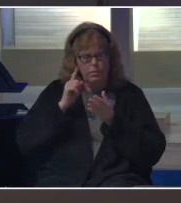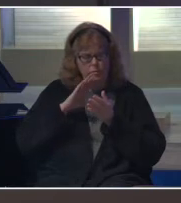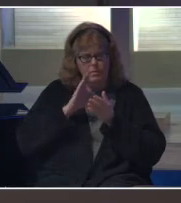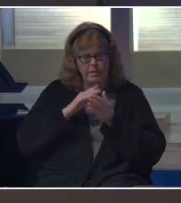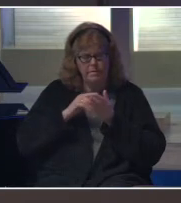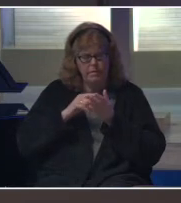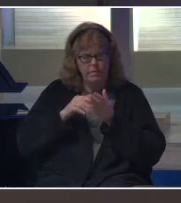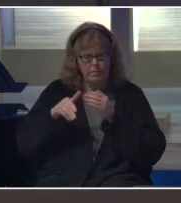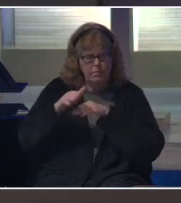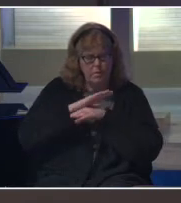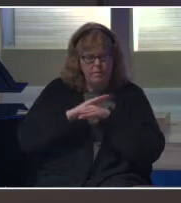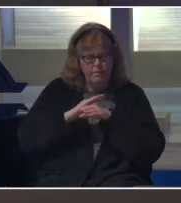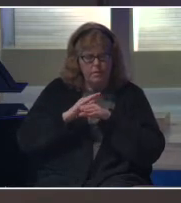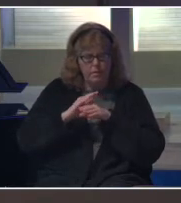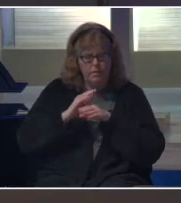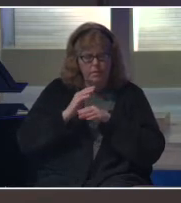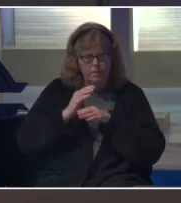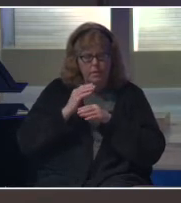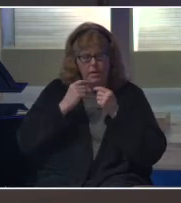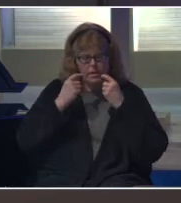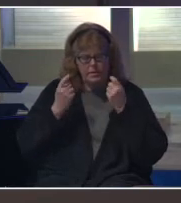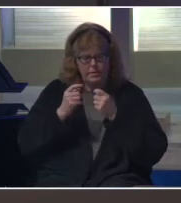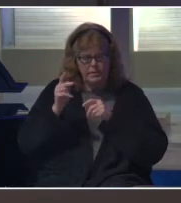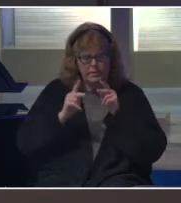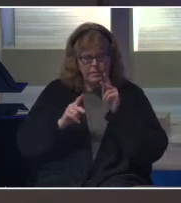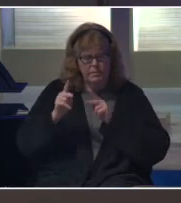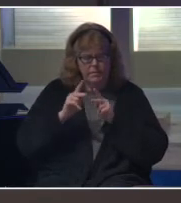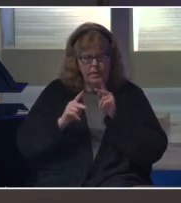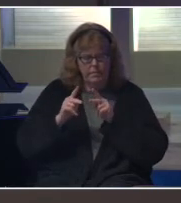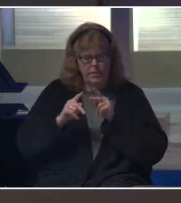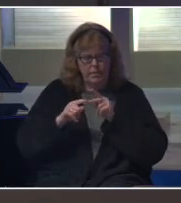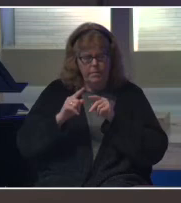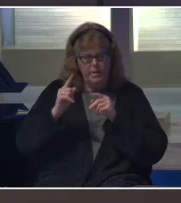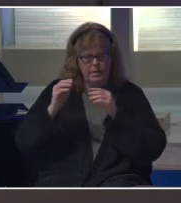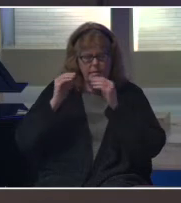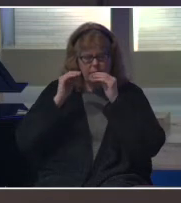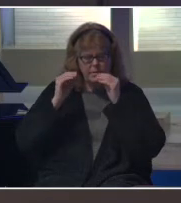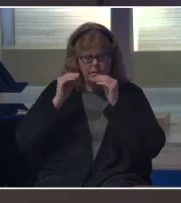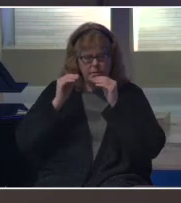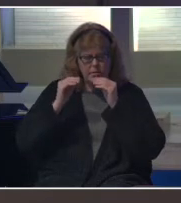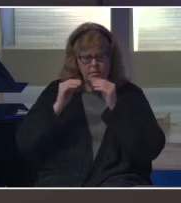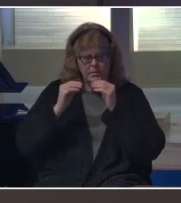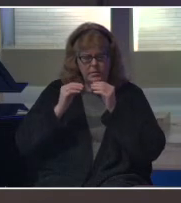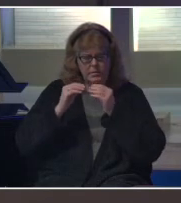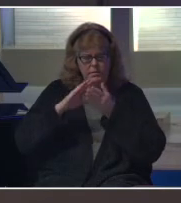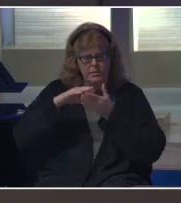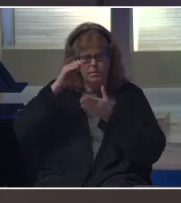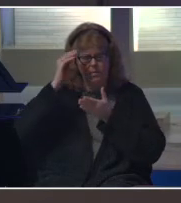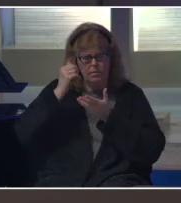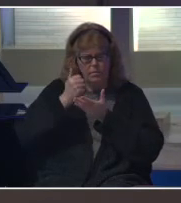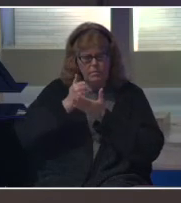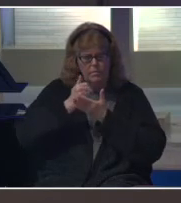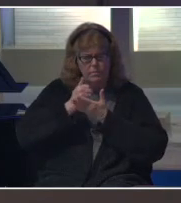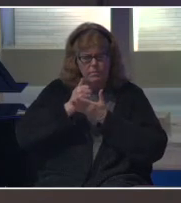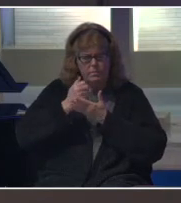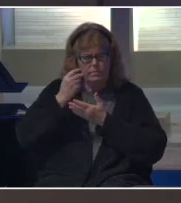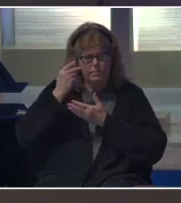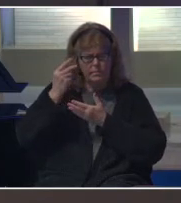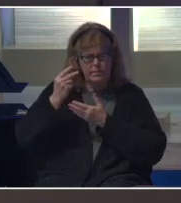the blemishes of mankind, but Father, teaches us and instructs us and helps us to